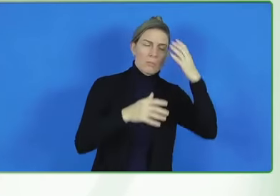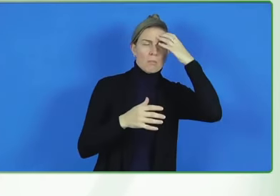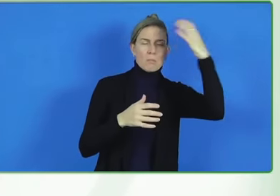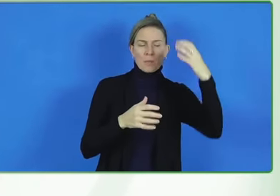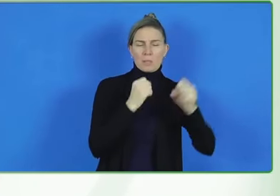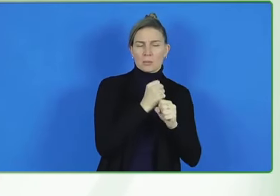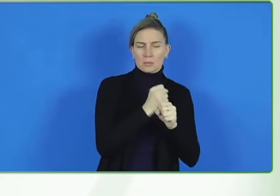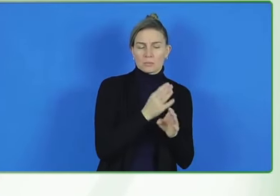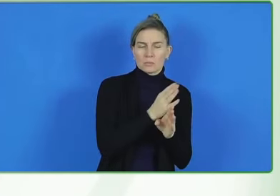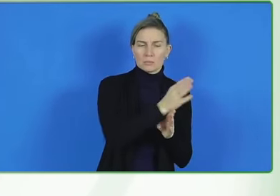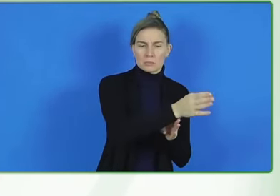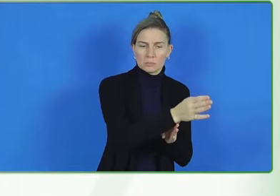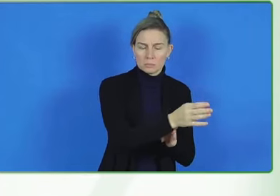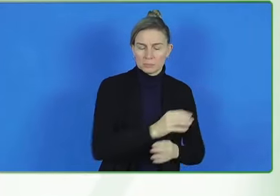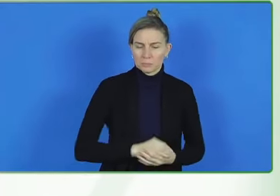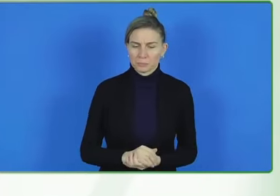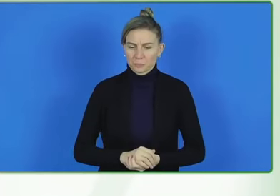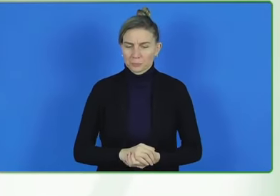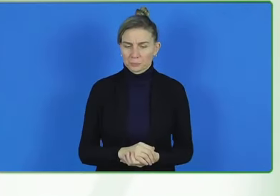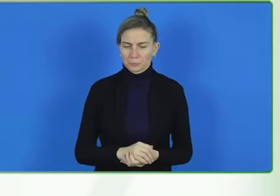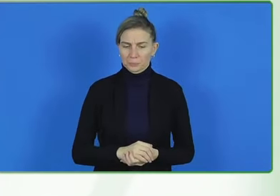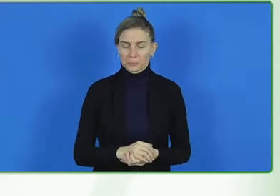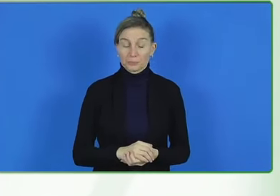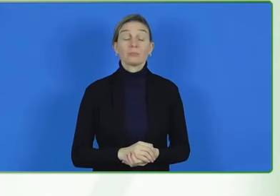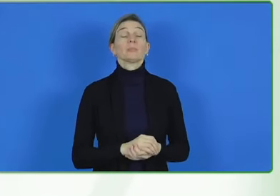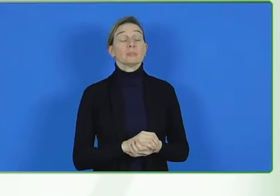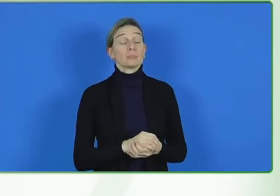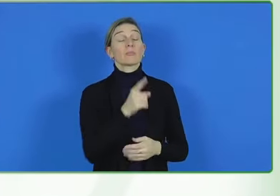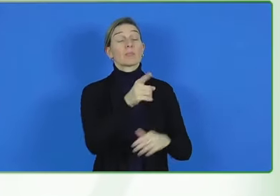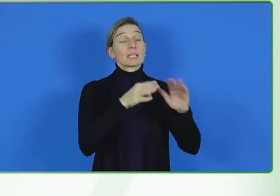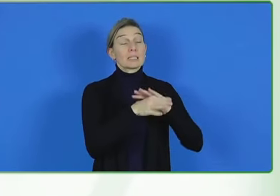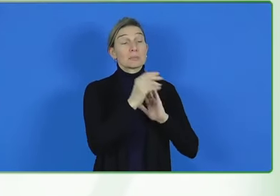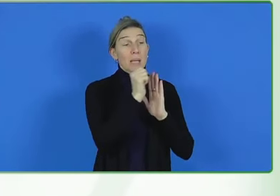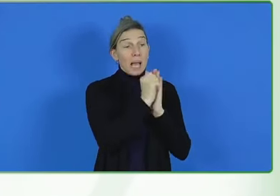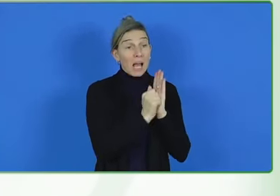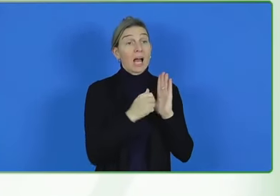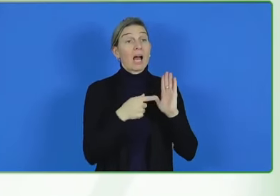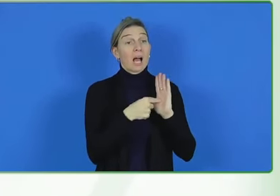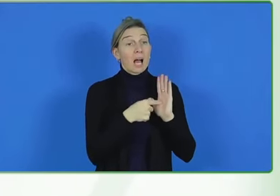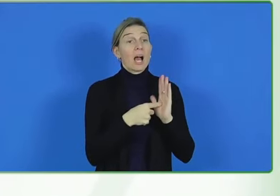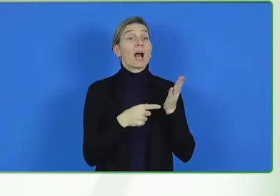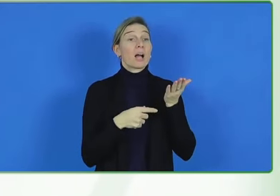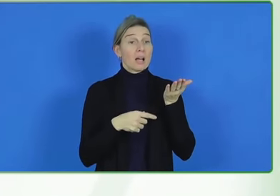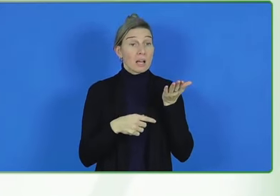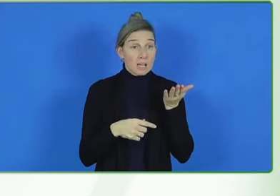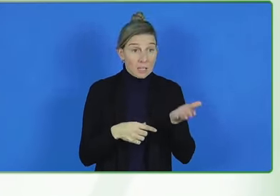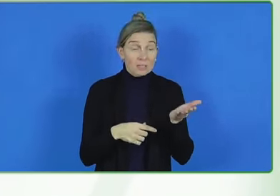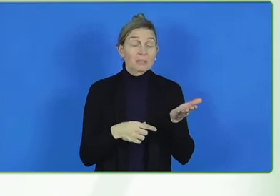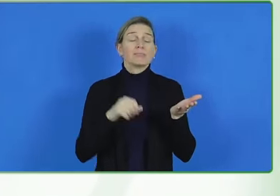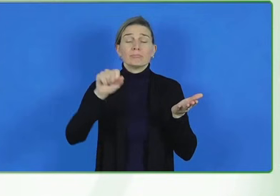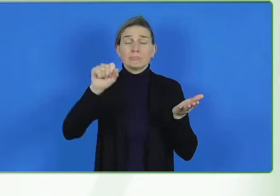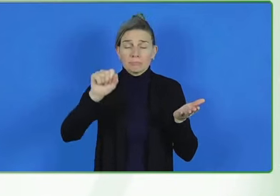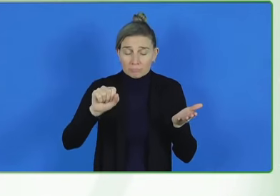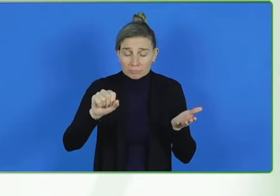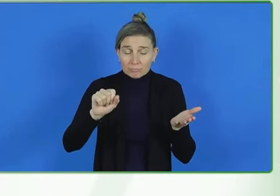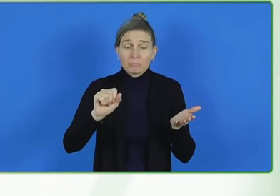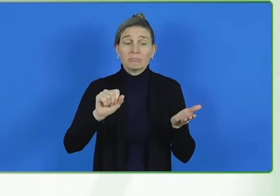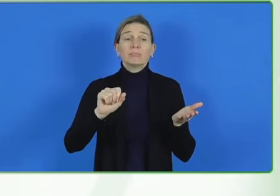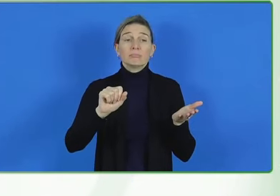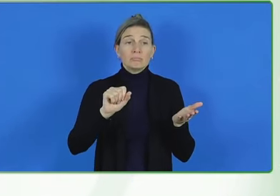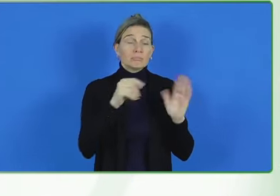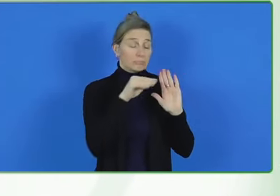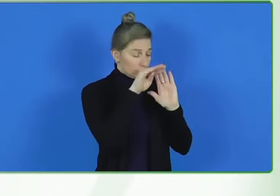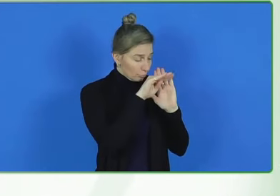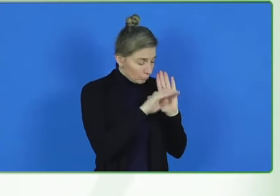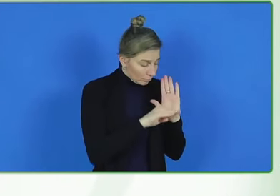number of obligations under the Accessibility Act, but also has to face a high level of